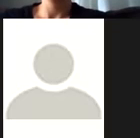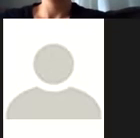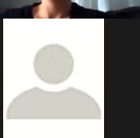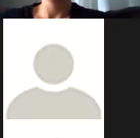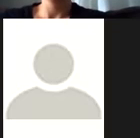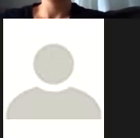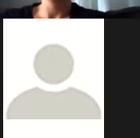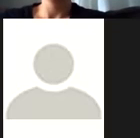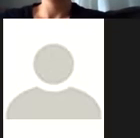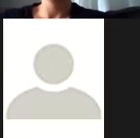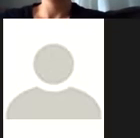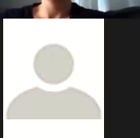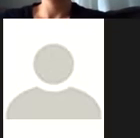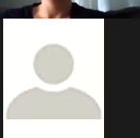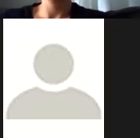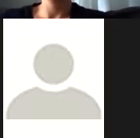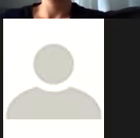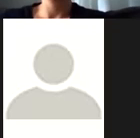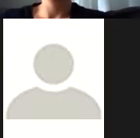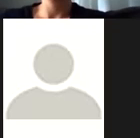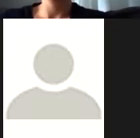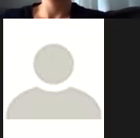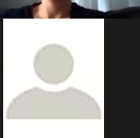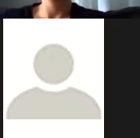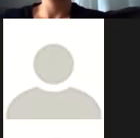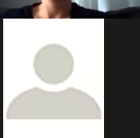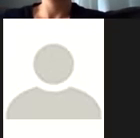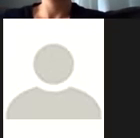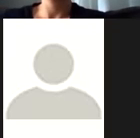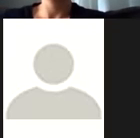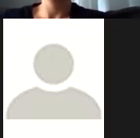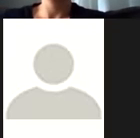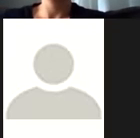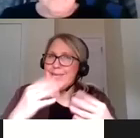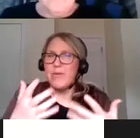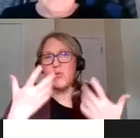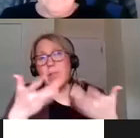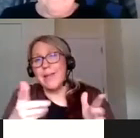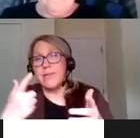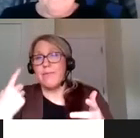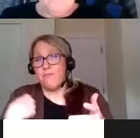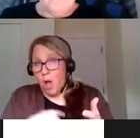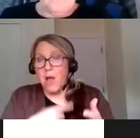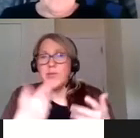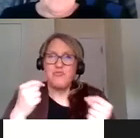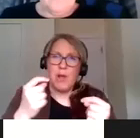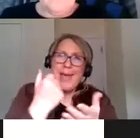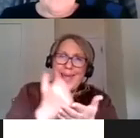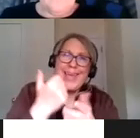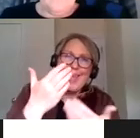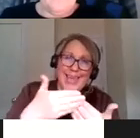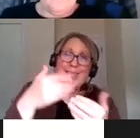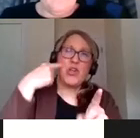best with what it's been given. So let's try to make it easier. Mm-hmm. Definitely. So those are just